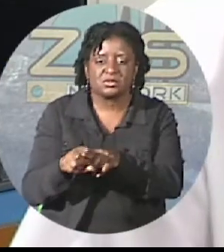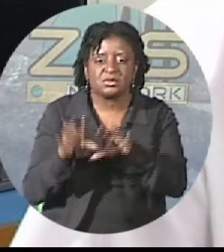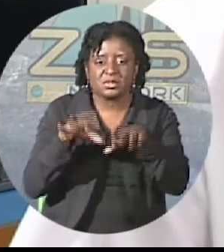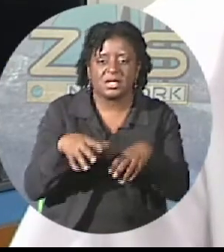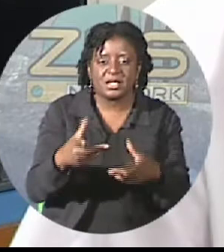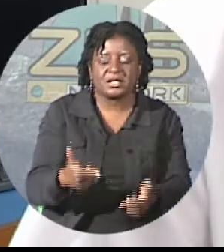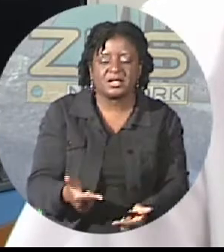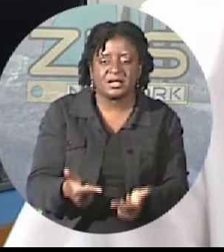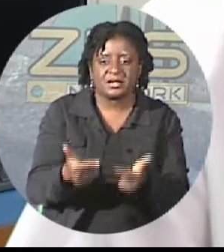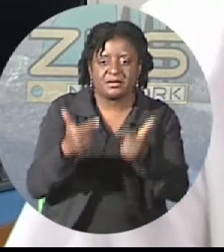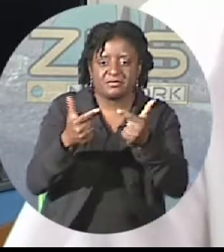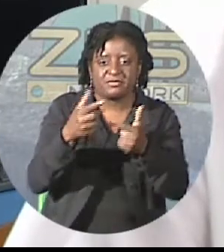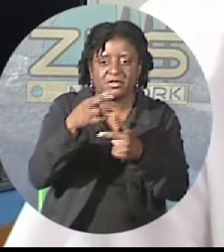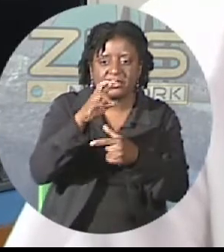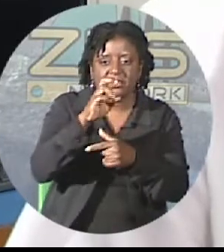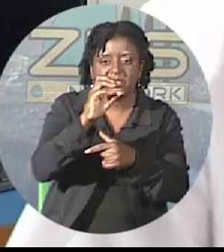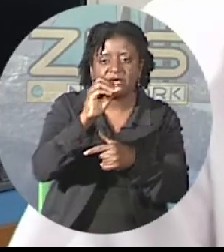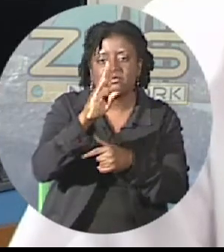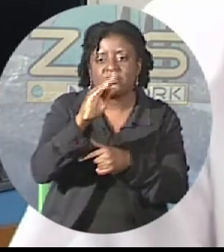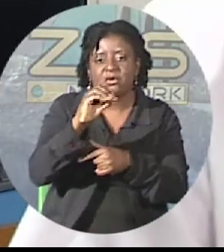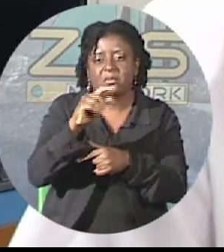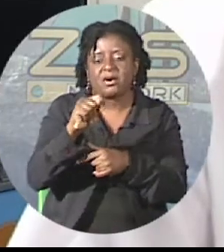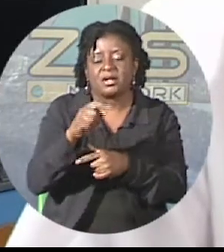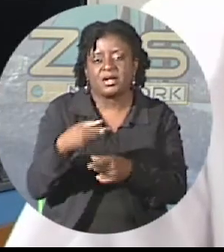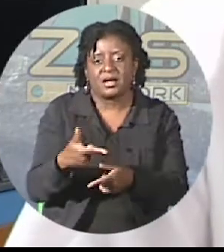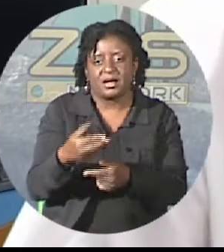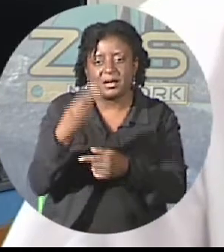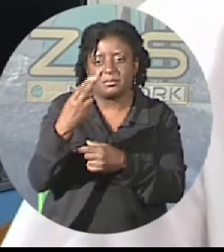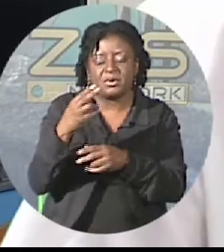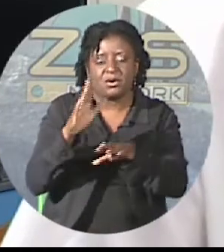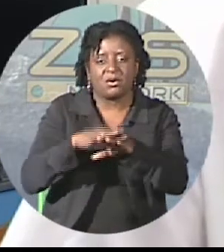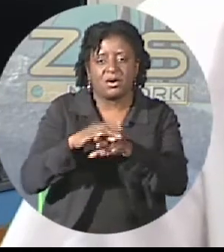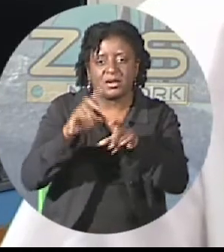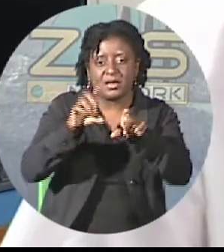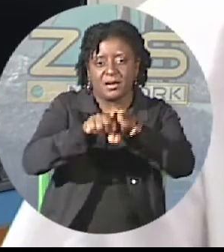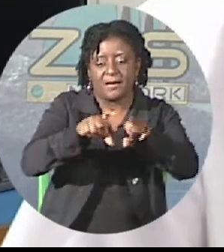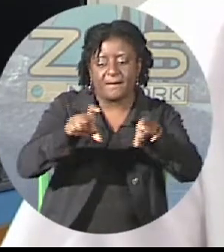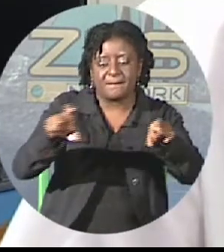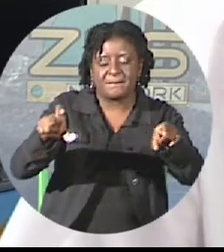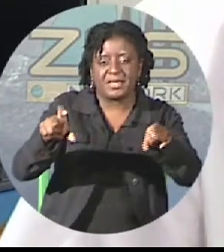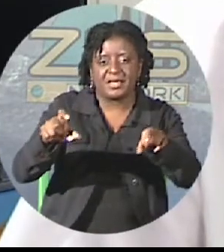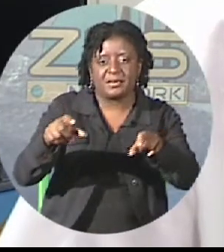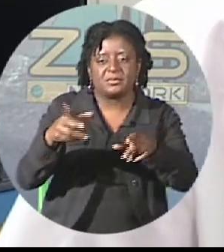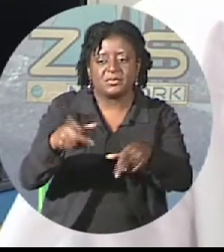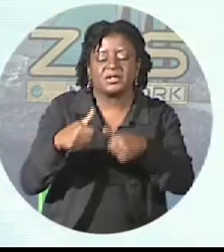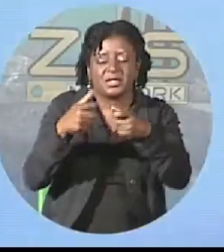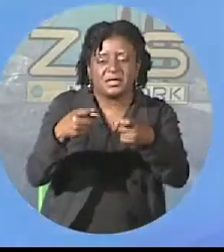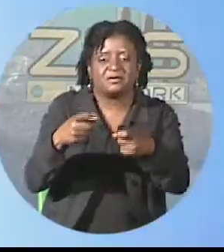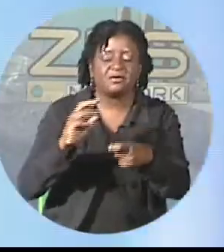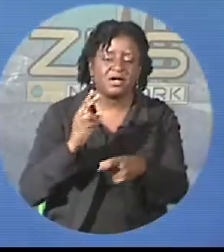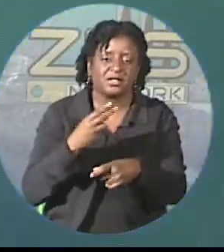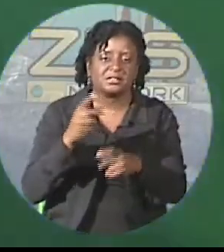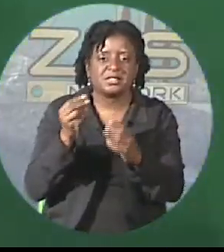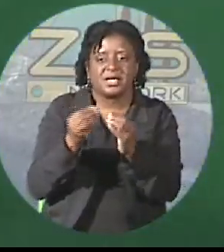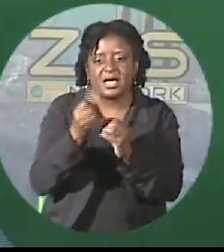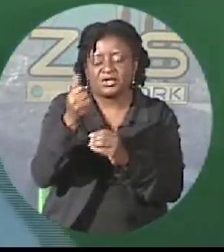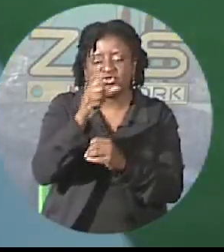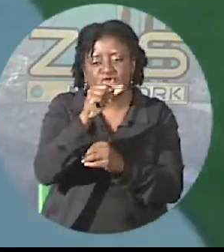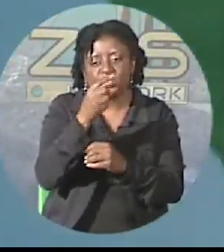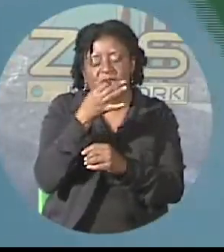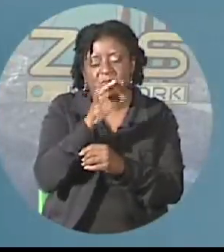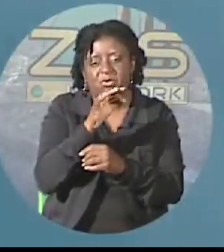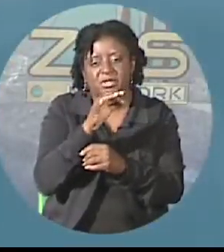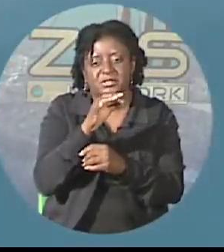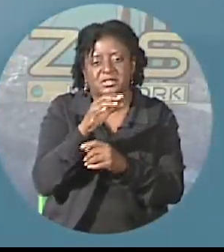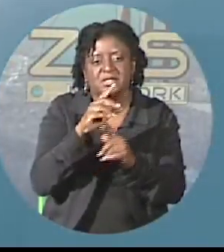on a beam, which will award us 20 extra points. The teams will be divided in groups